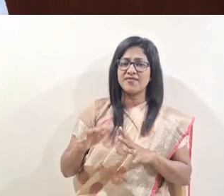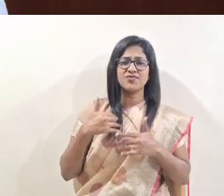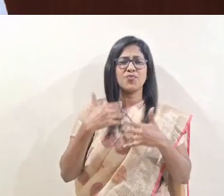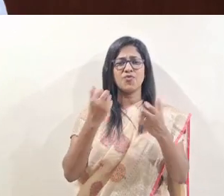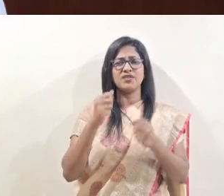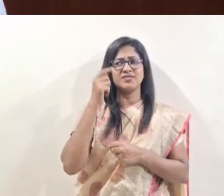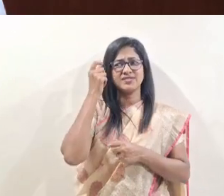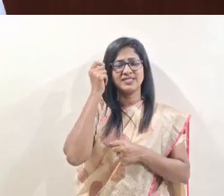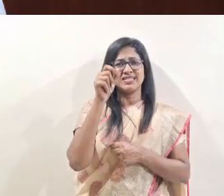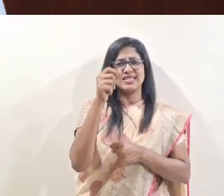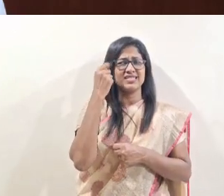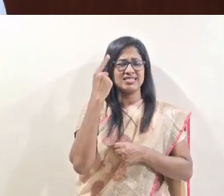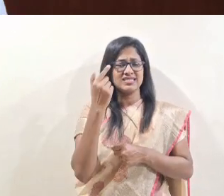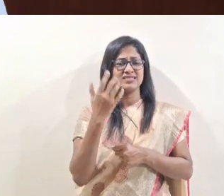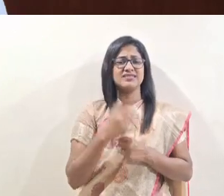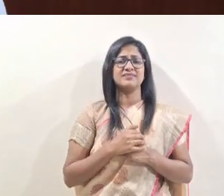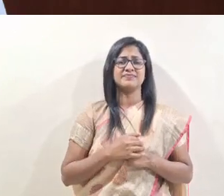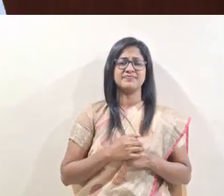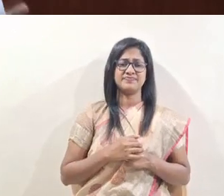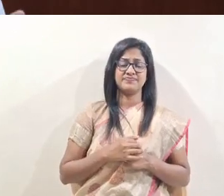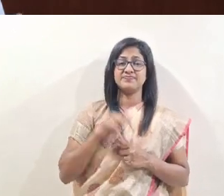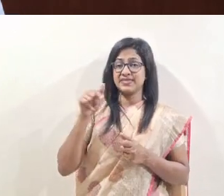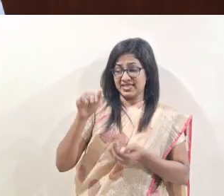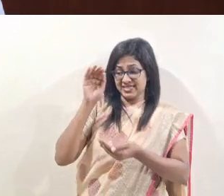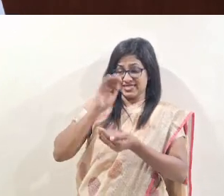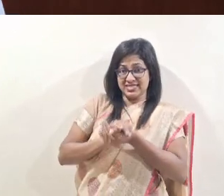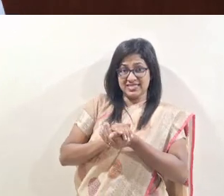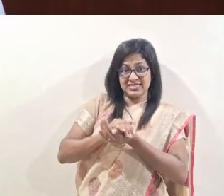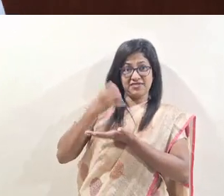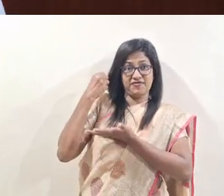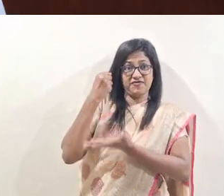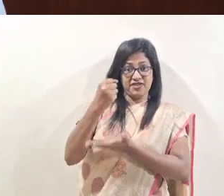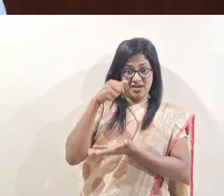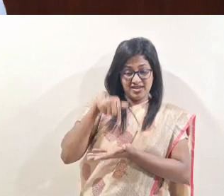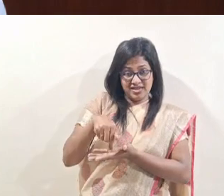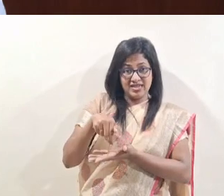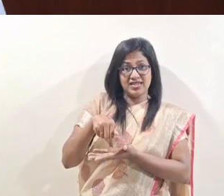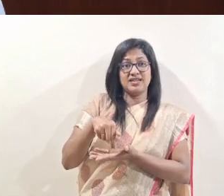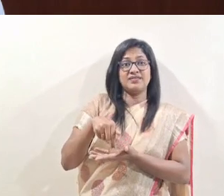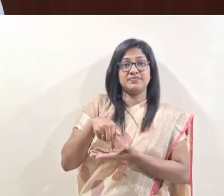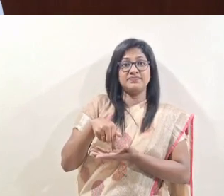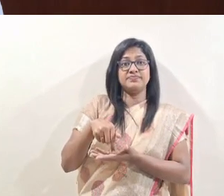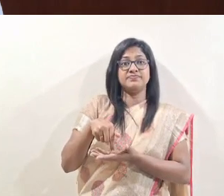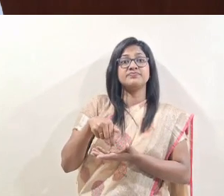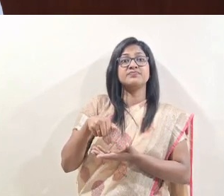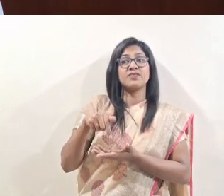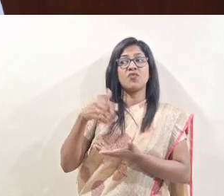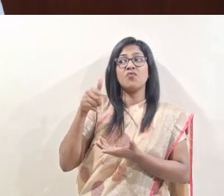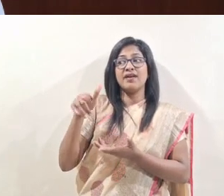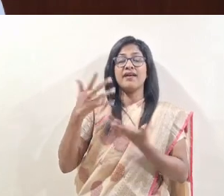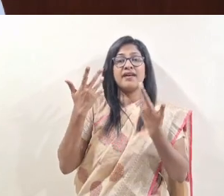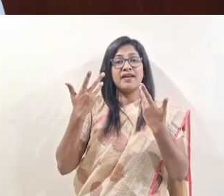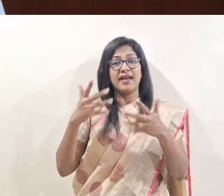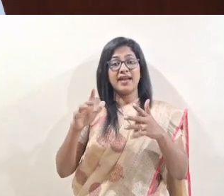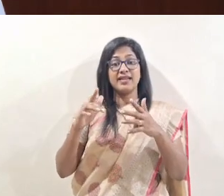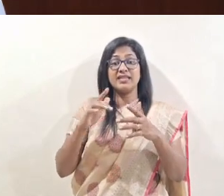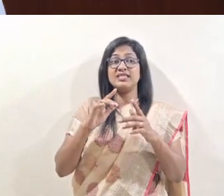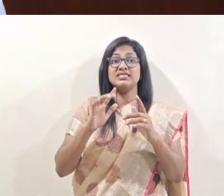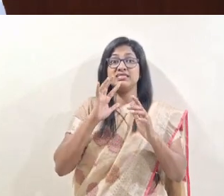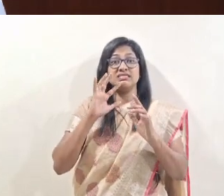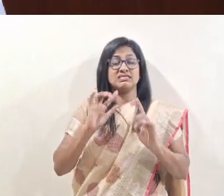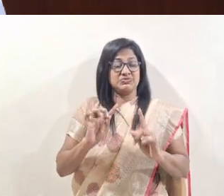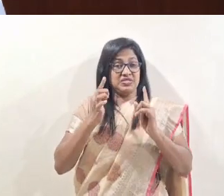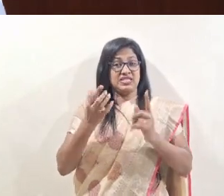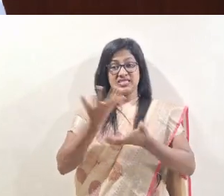an understanding from you about this reserve fund. Has there been any sort of serious